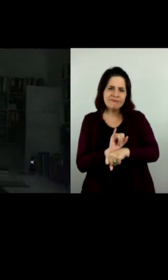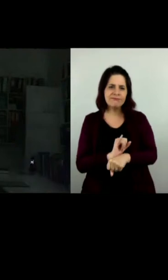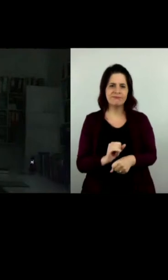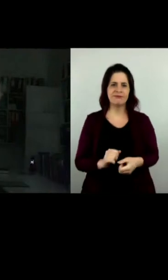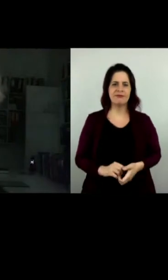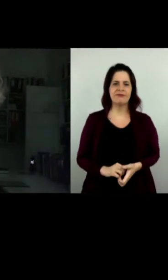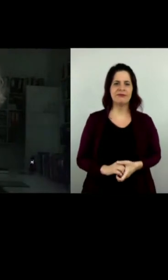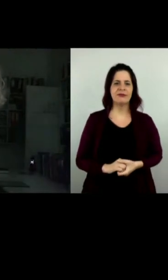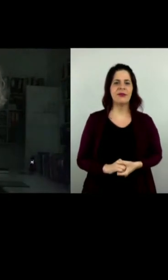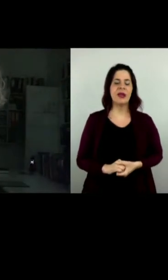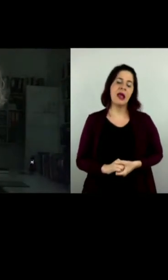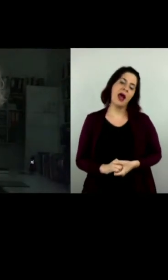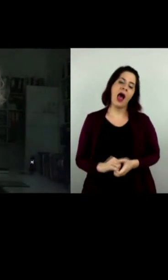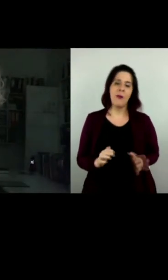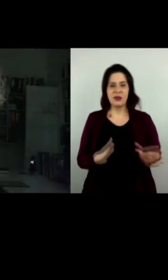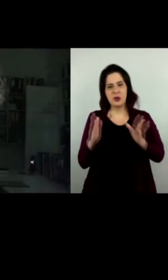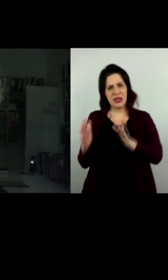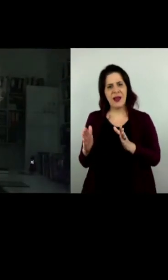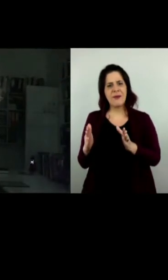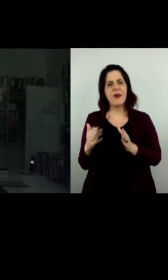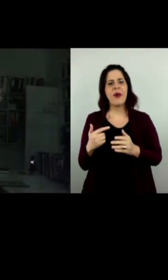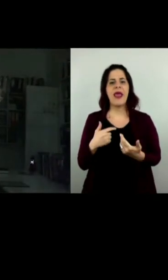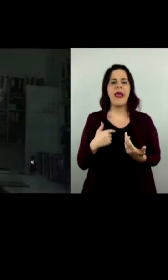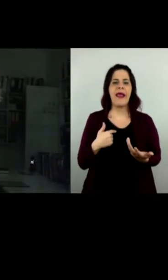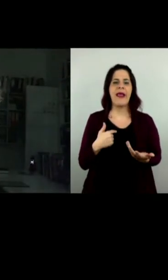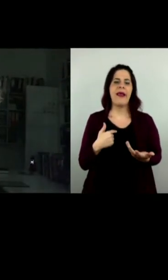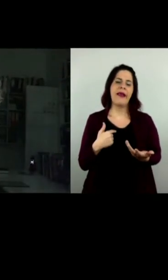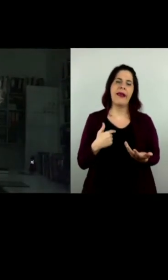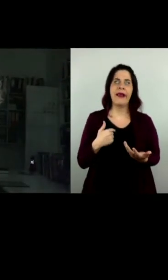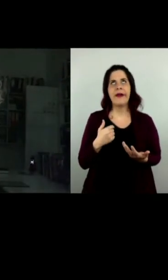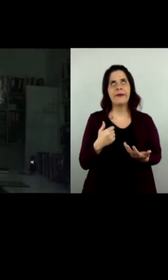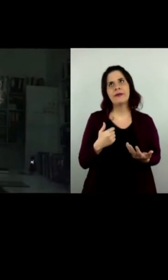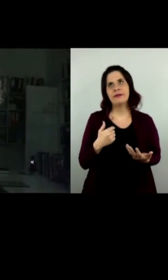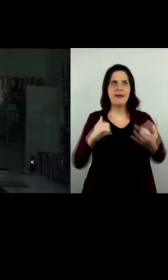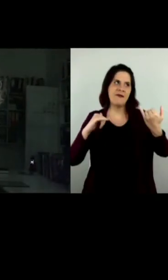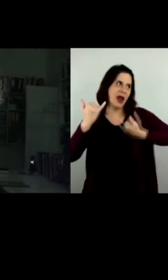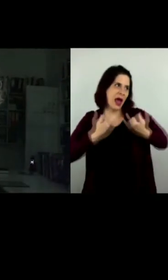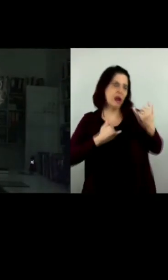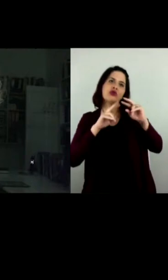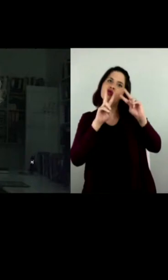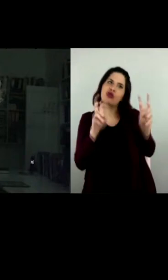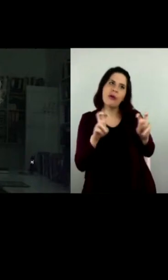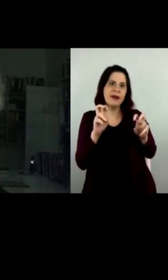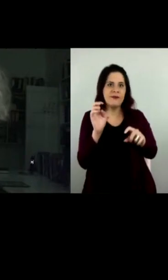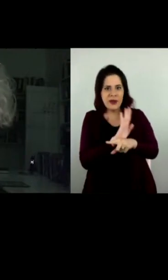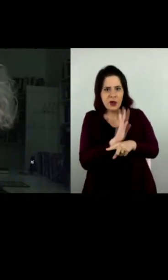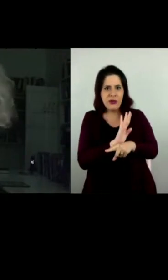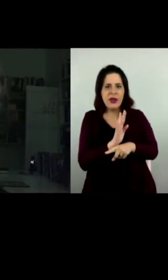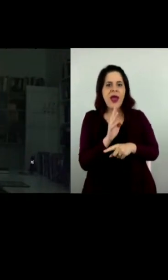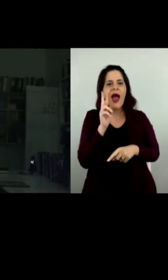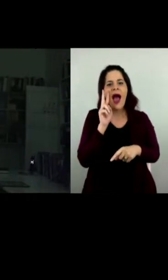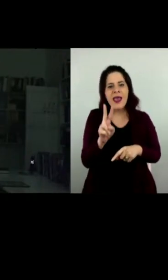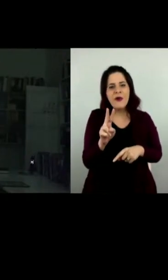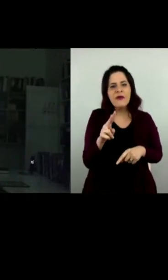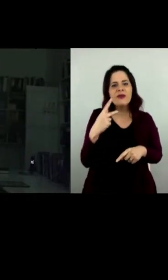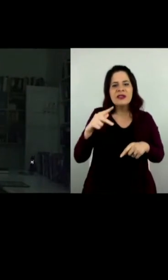I saw at the same time, I had this, I knew about the film, and I saw your mask